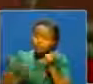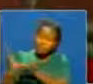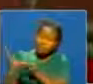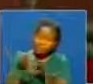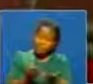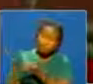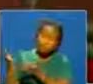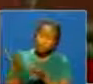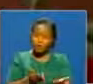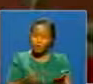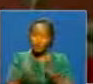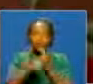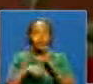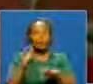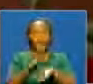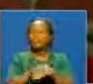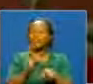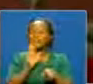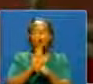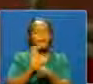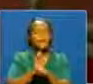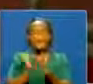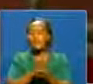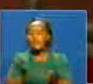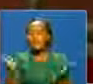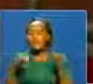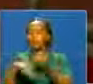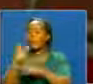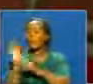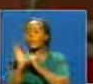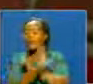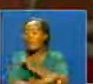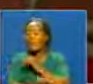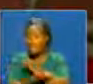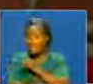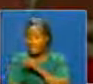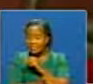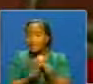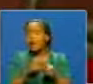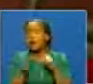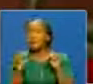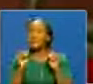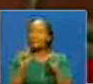of things that are luxurious foods, Honorable Chair, being imported in the country